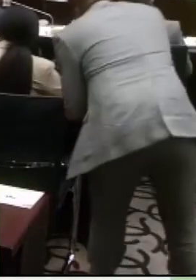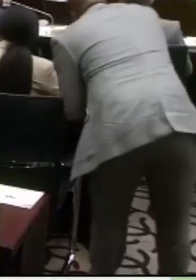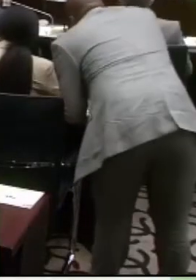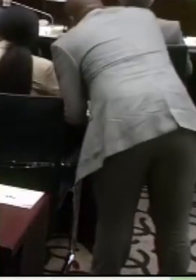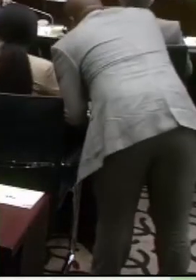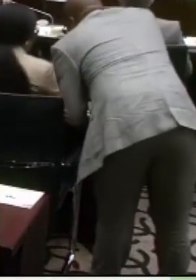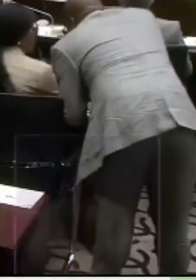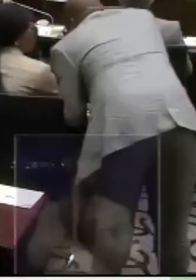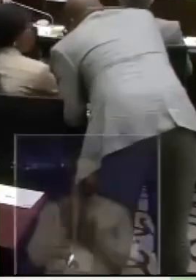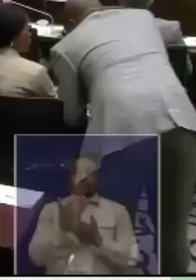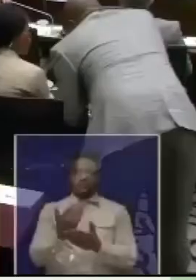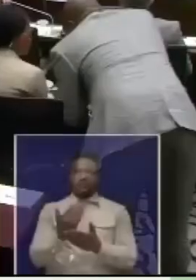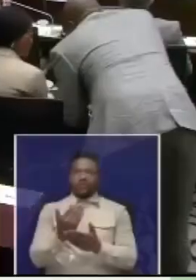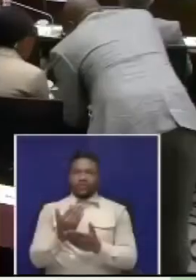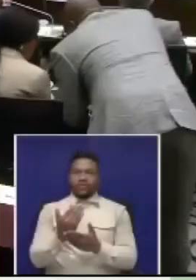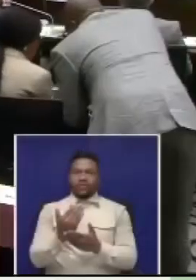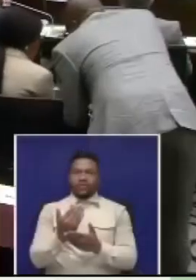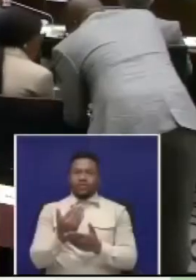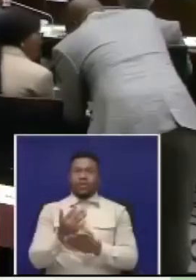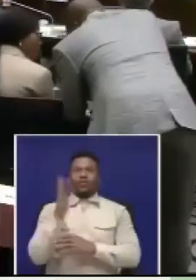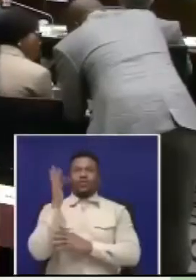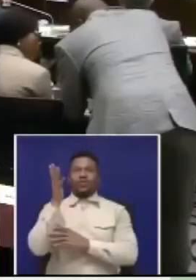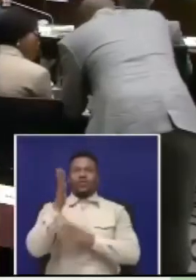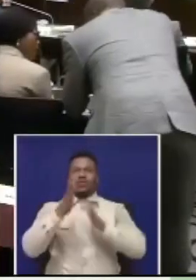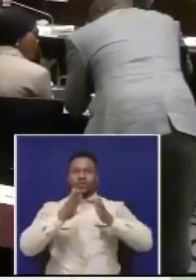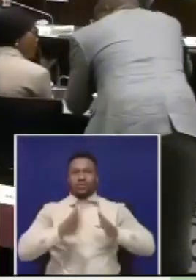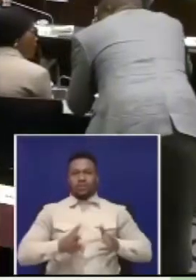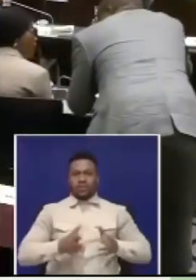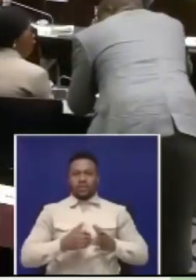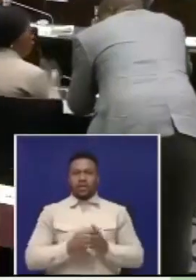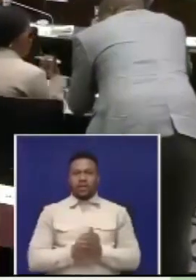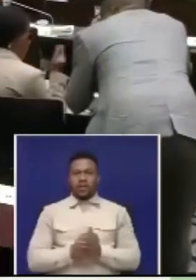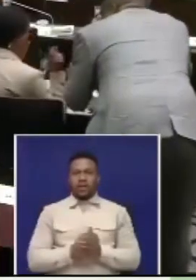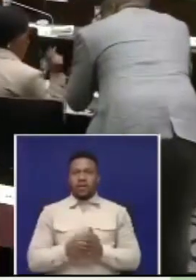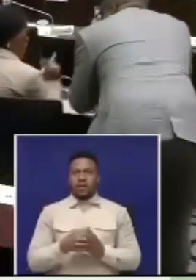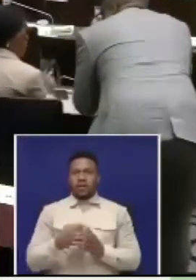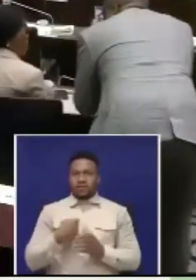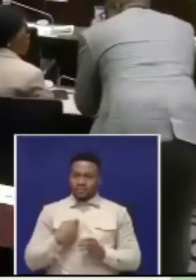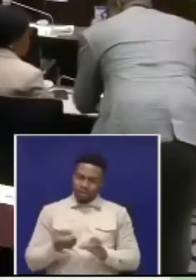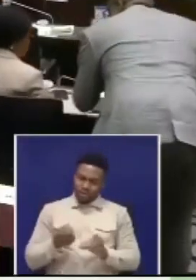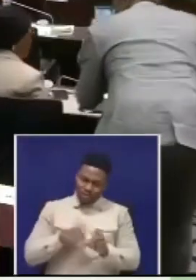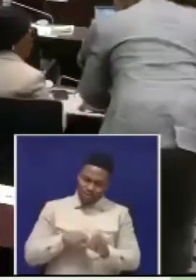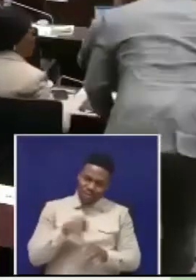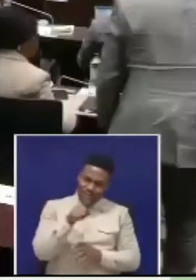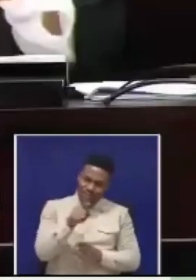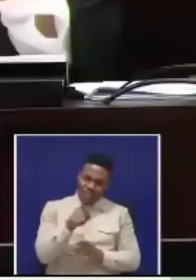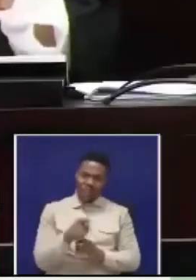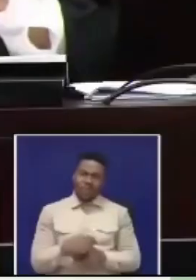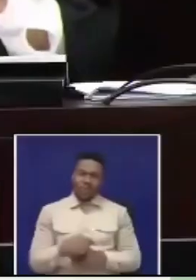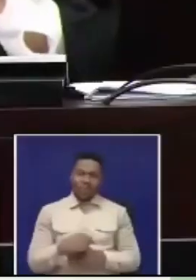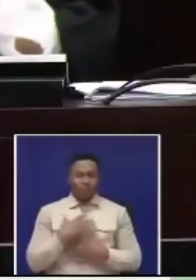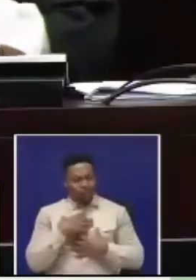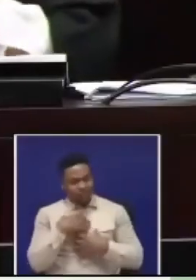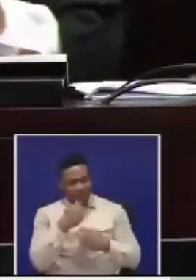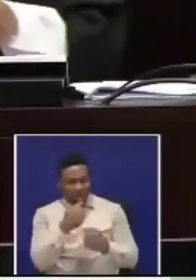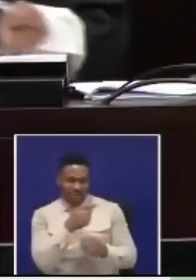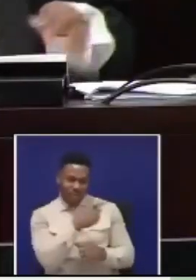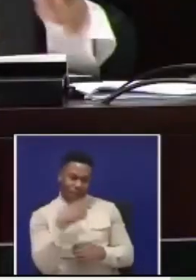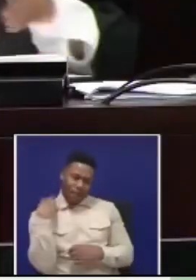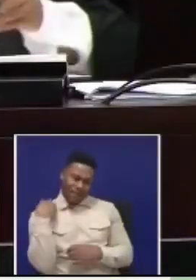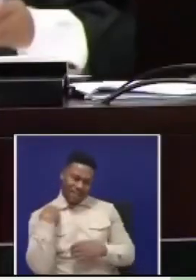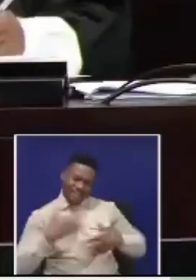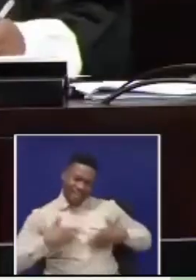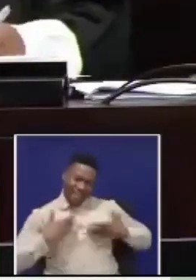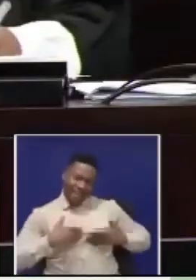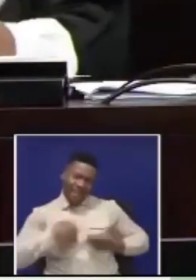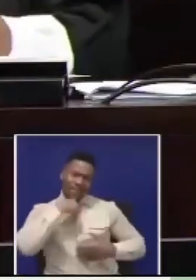Thank you very much, Honourable Speaker. And let me also join you in wishing the Honourable Minister a happy birthday. Feels